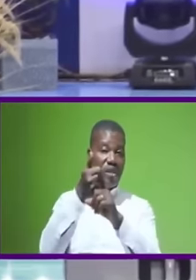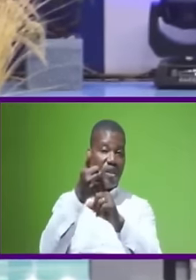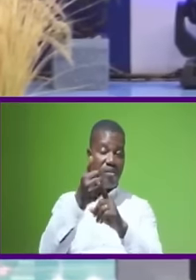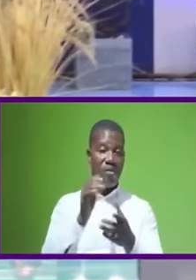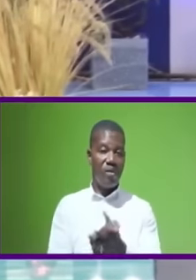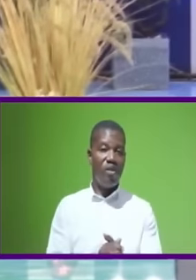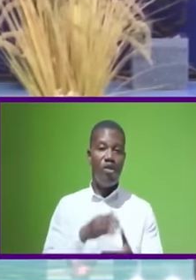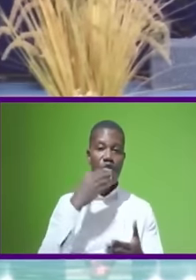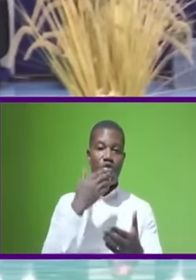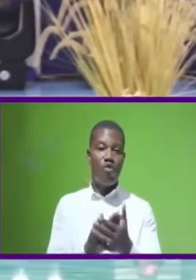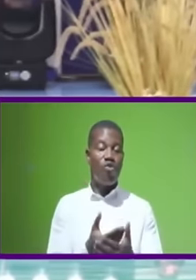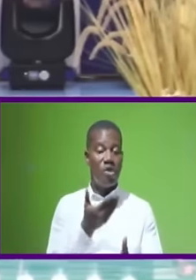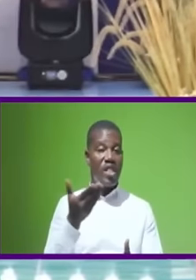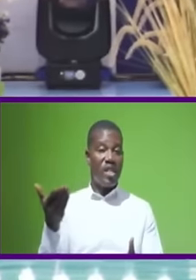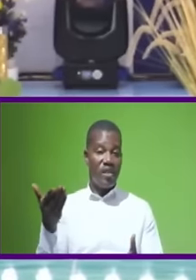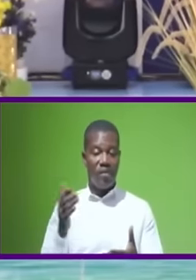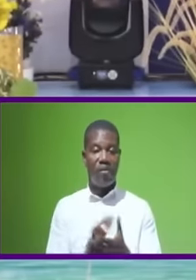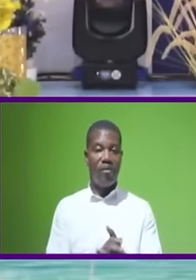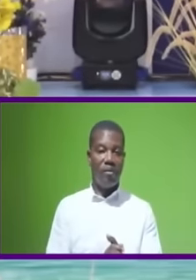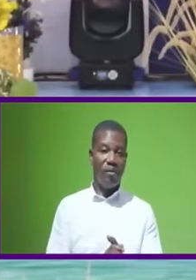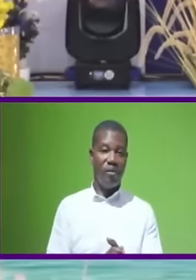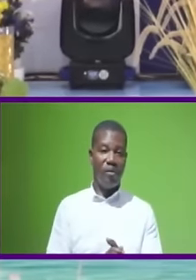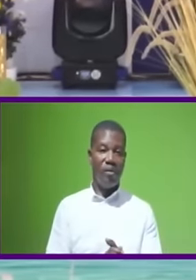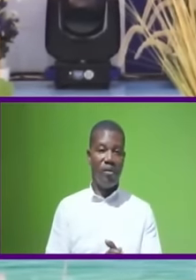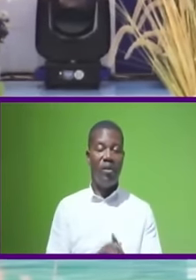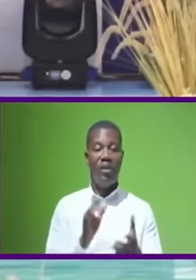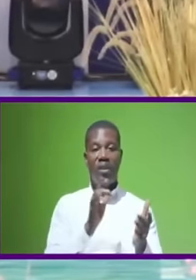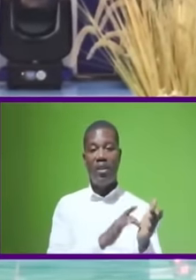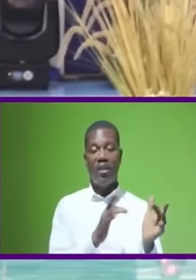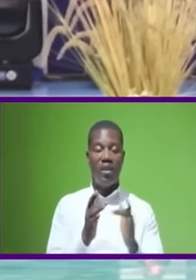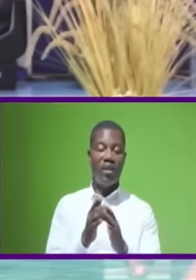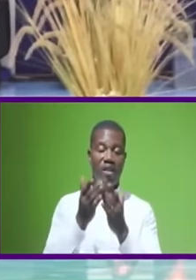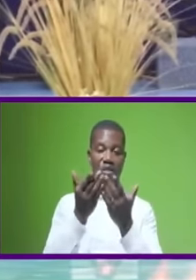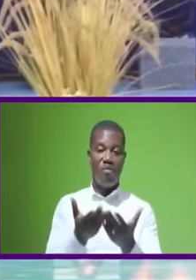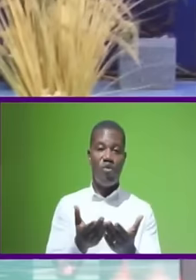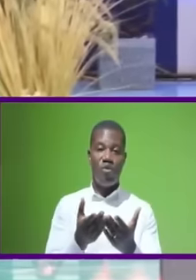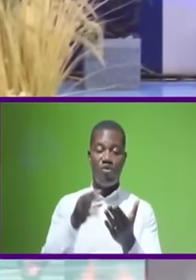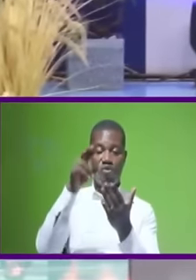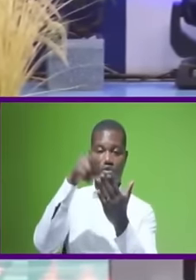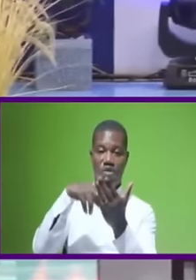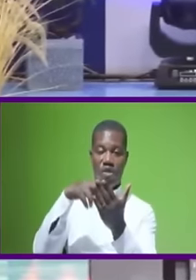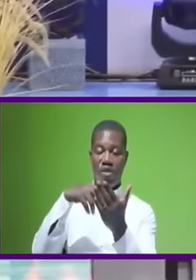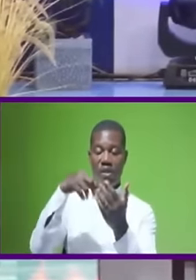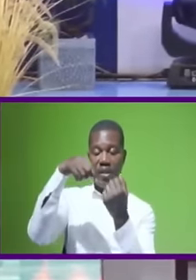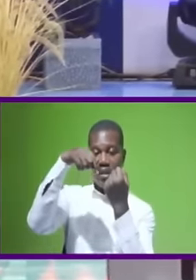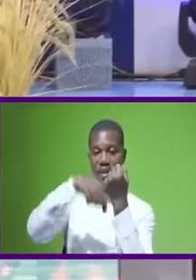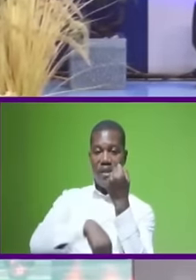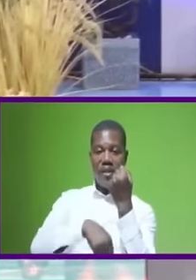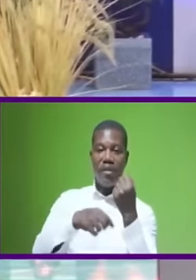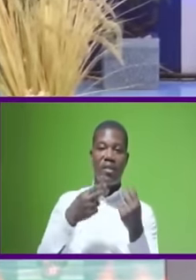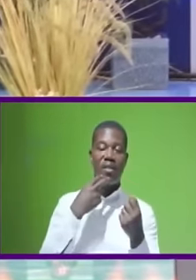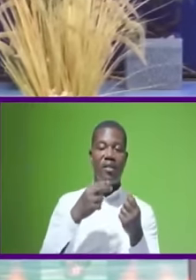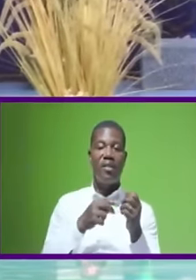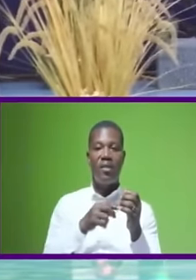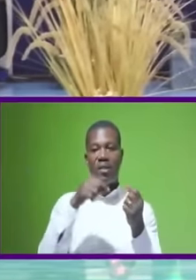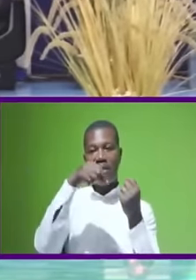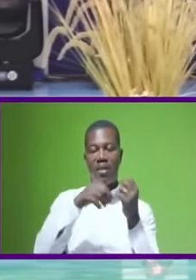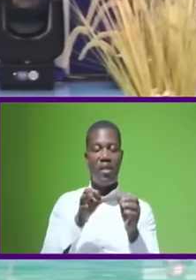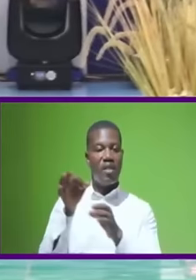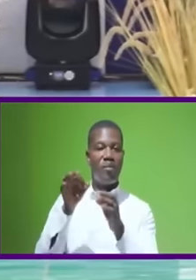In your mapa. It was out of good work. And the Bible can